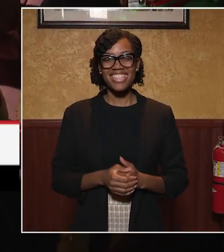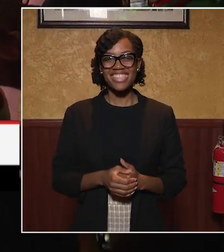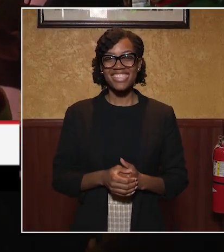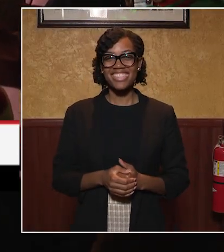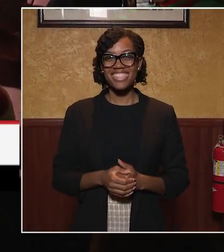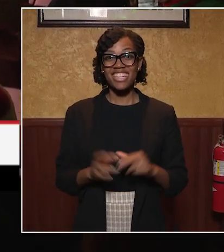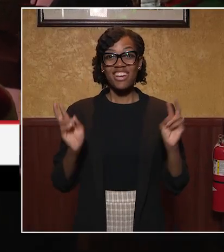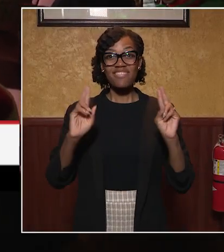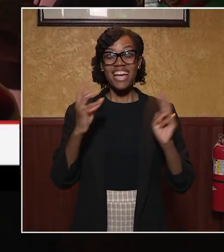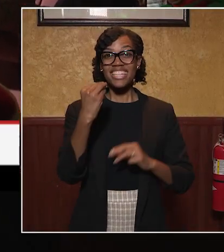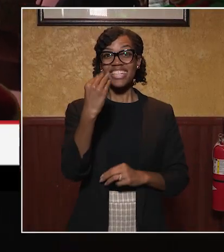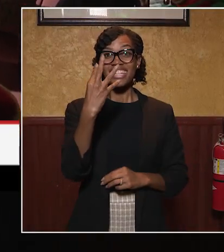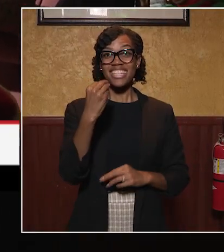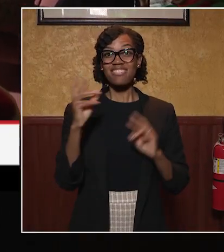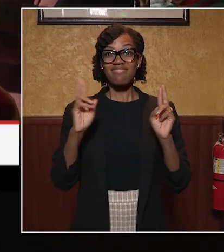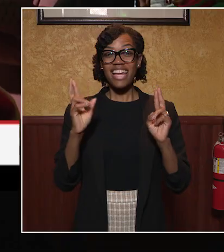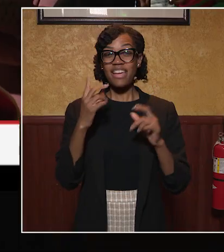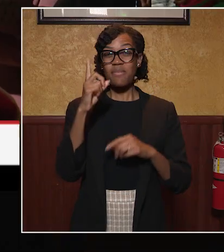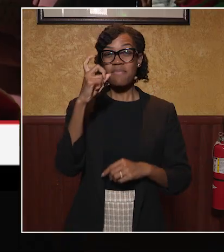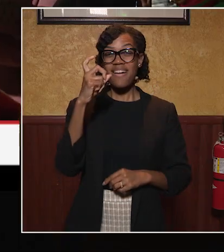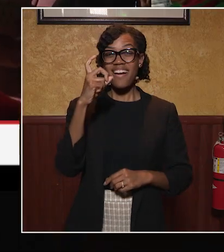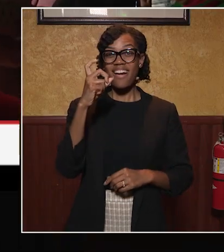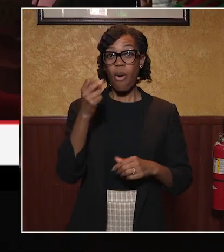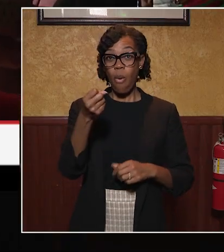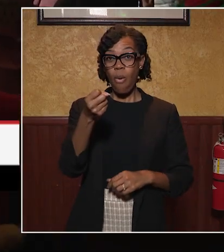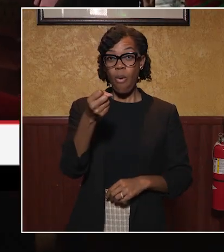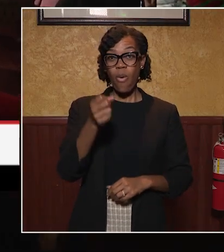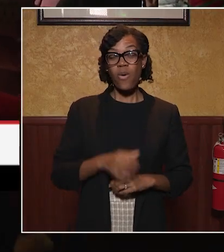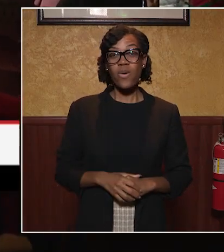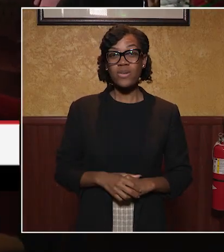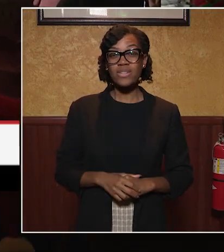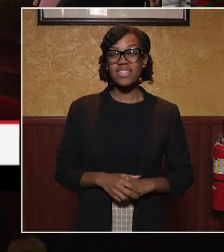Last one. Here we go. Last one. Looking good. Hold it.